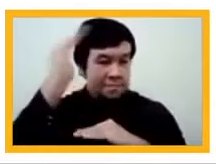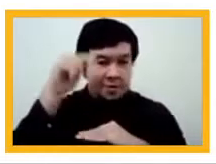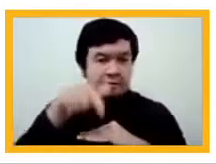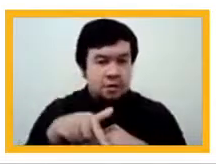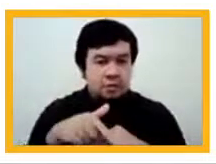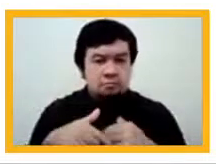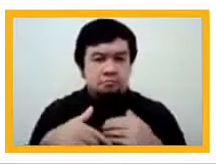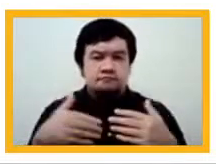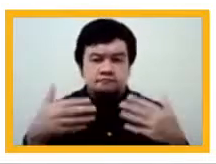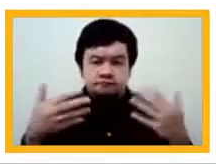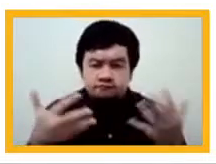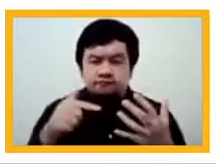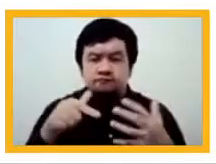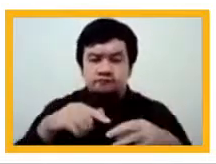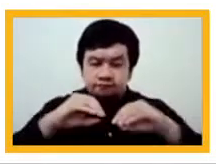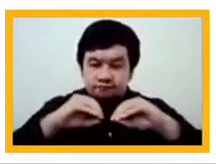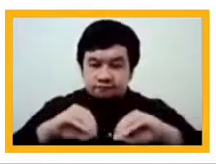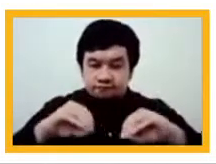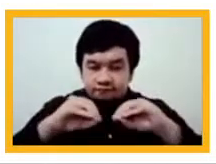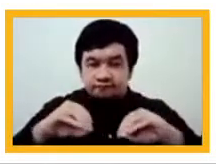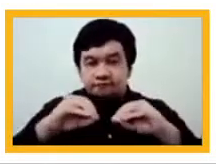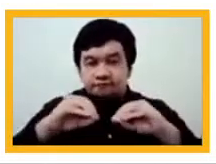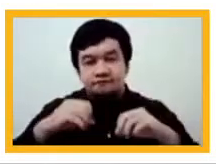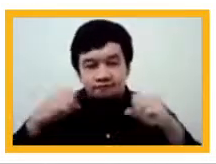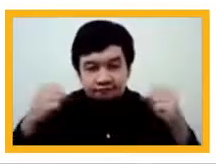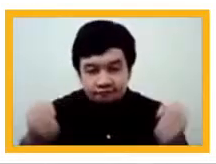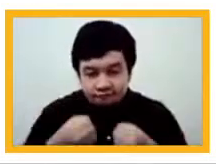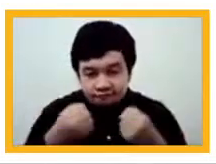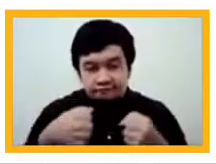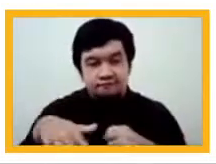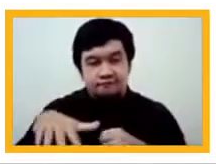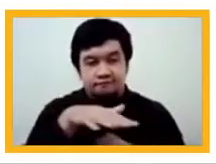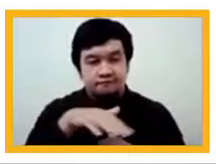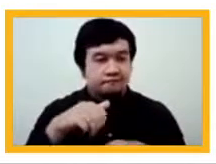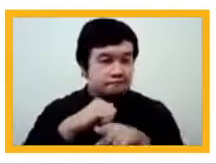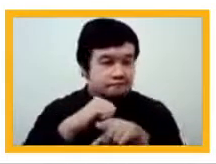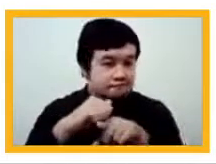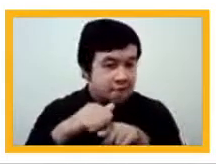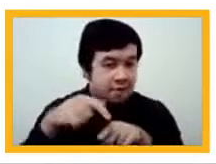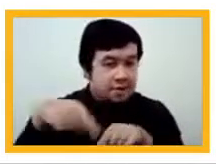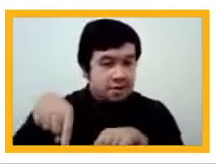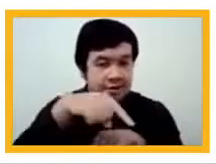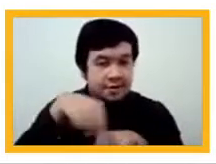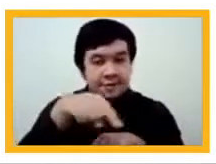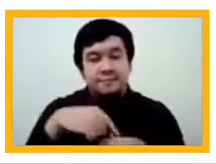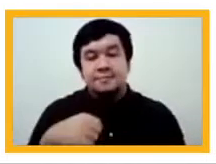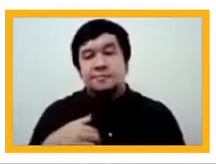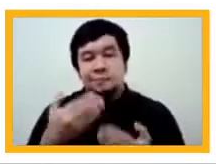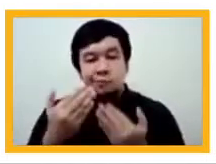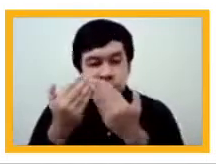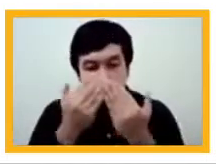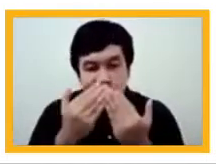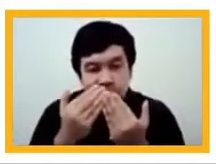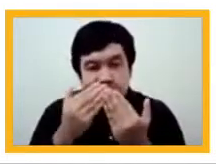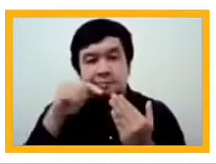like working environment for experiment and education. And we